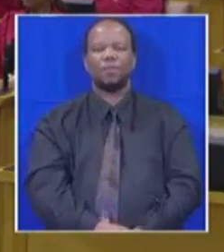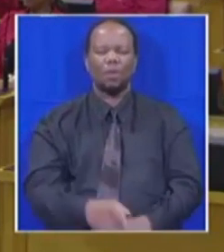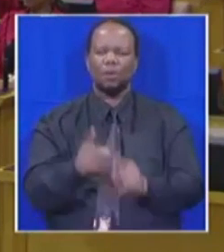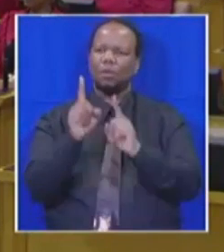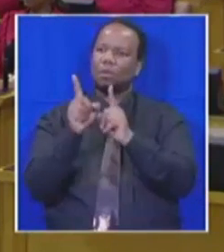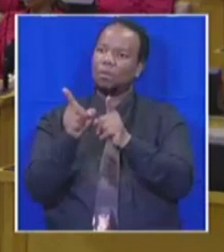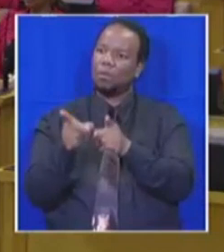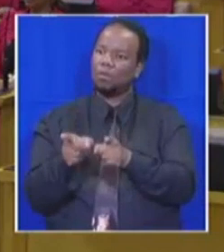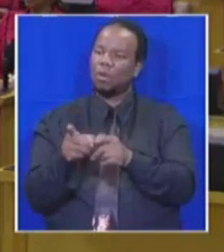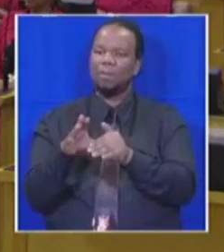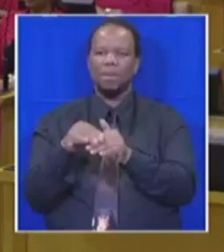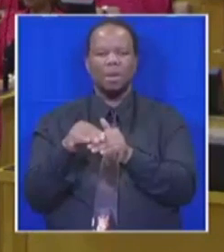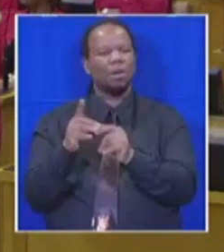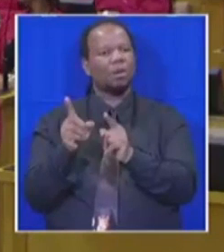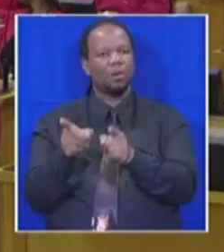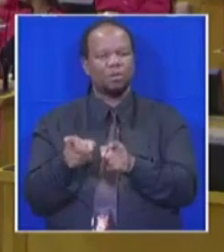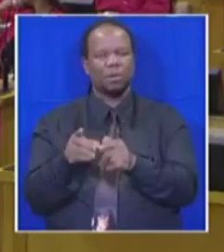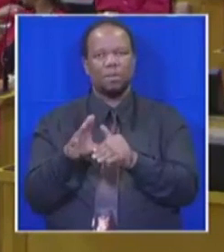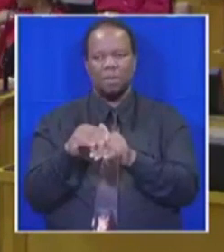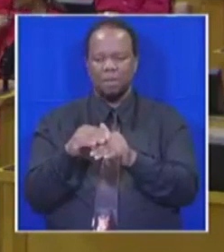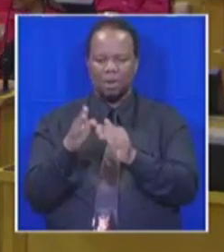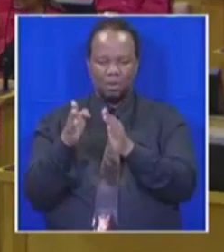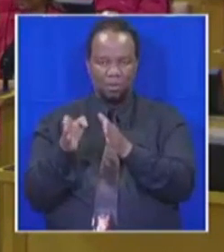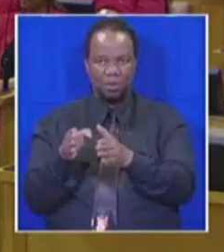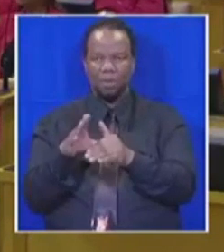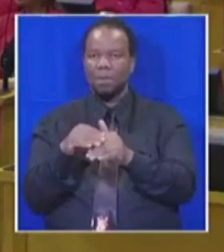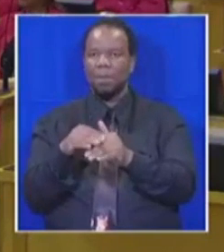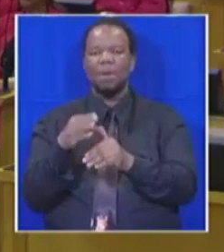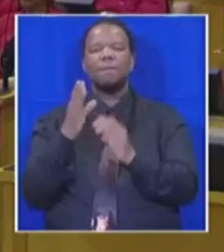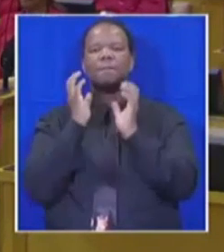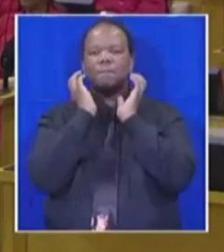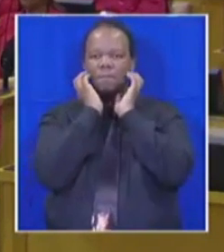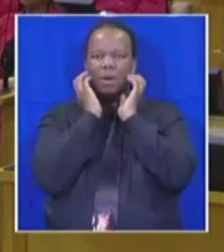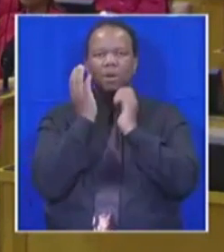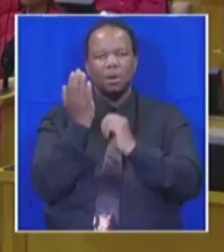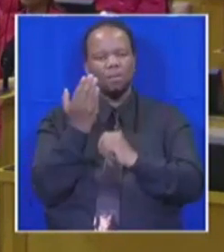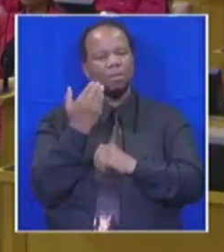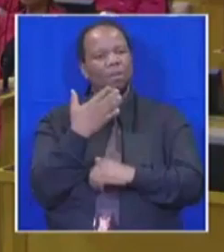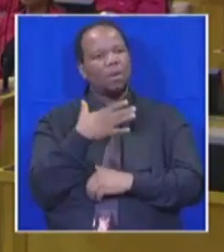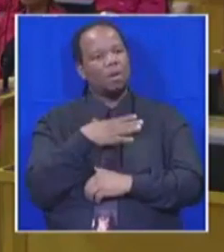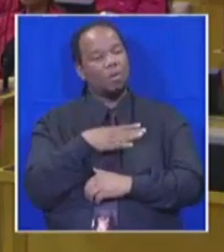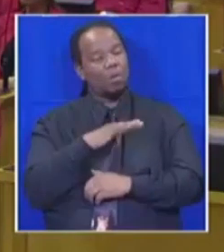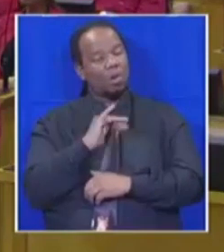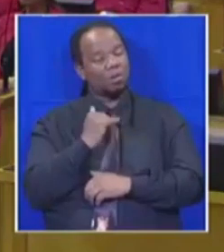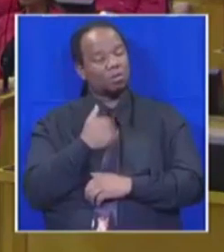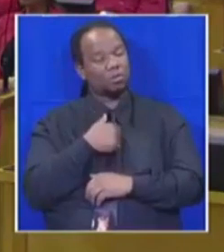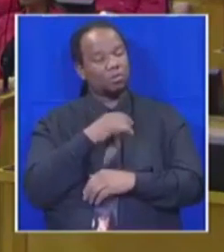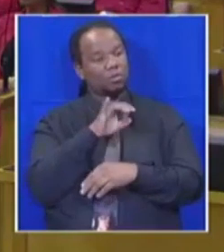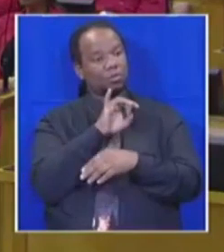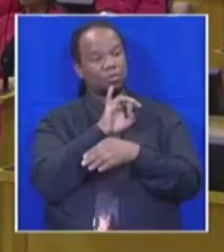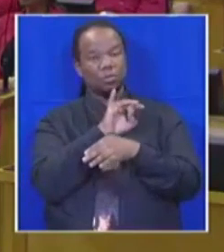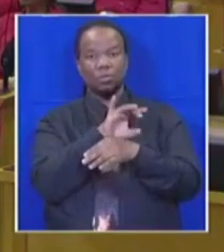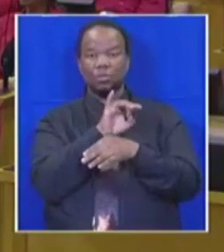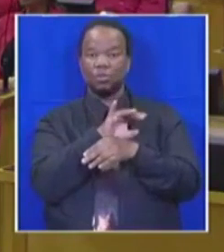Order, honorable members. Honorable Order. Chair. Honorable Malema. I wish to advise the Chief Whip of the Honourable